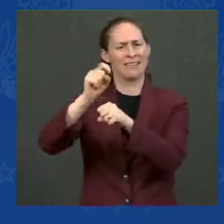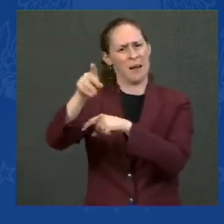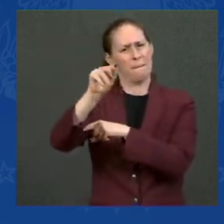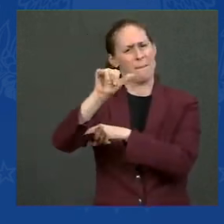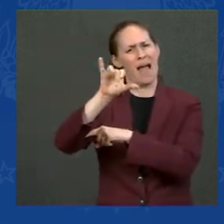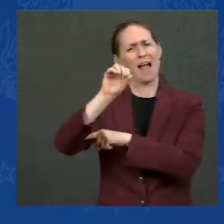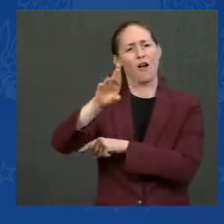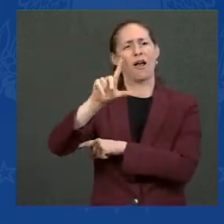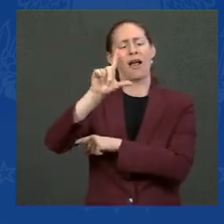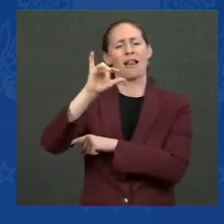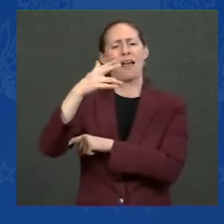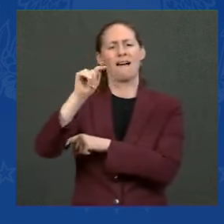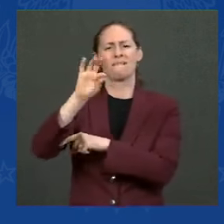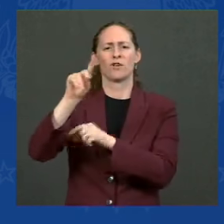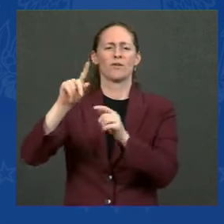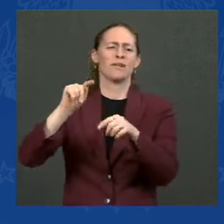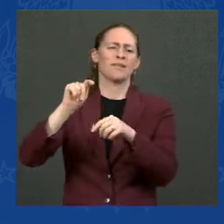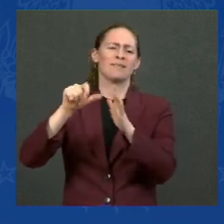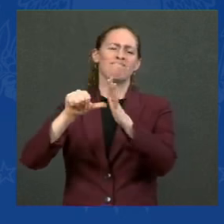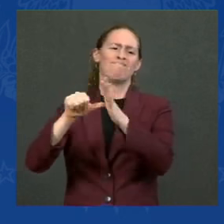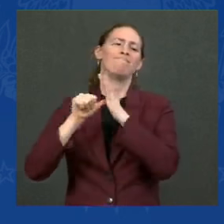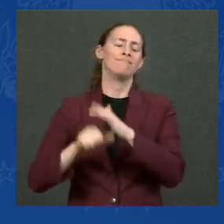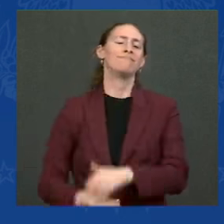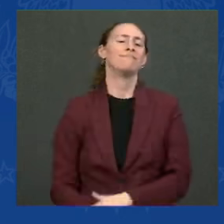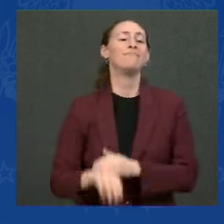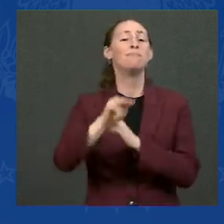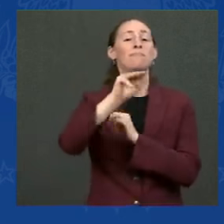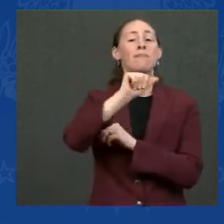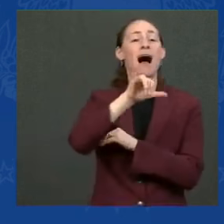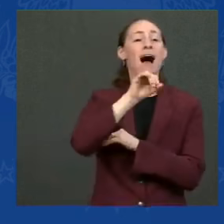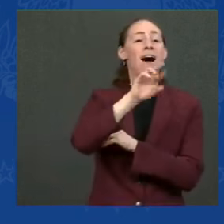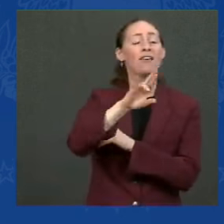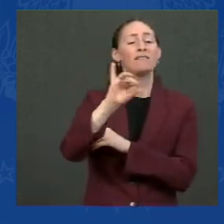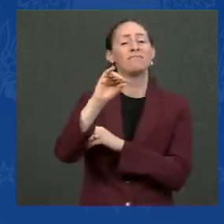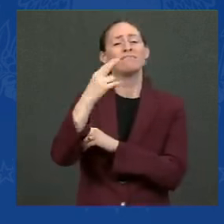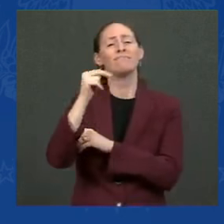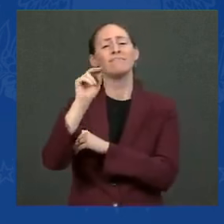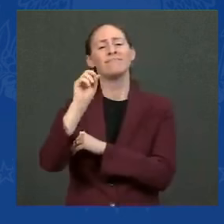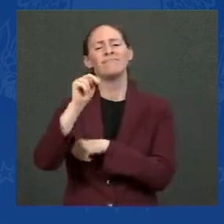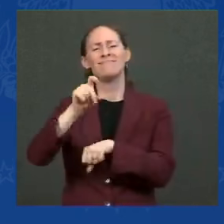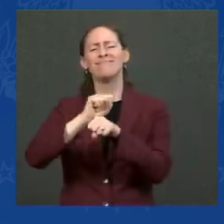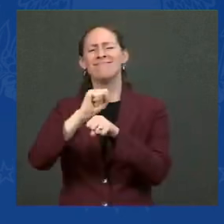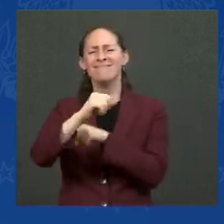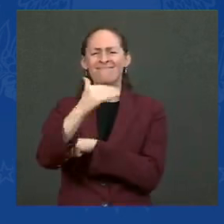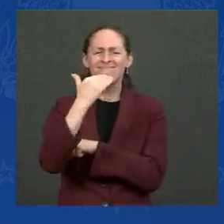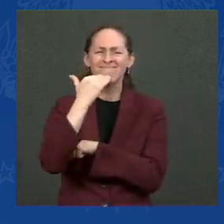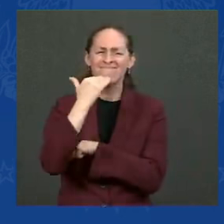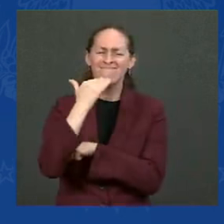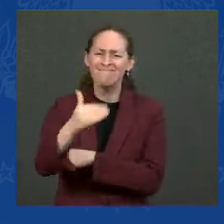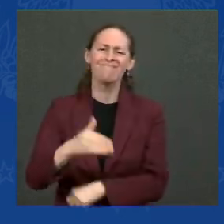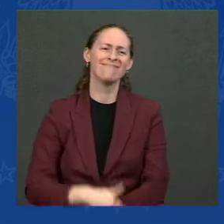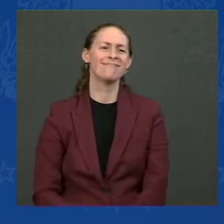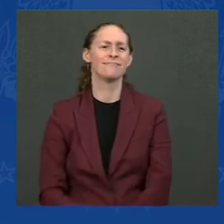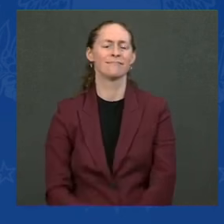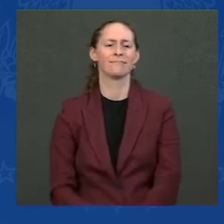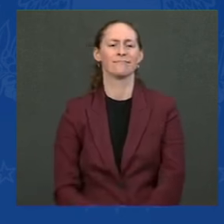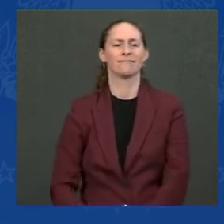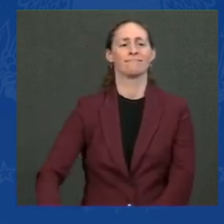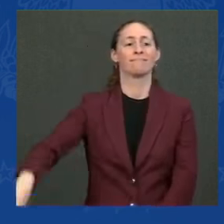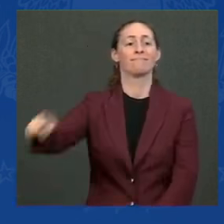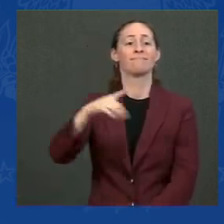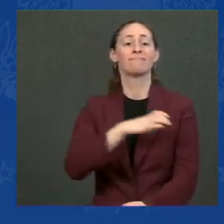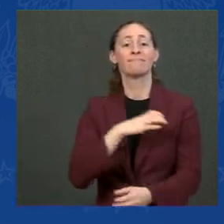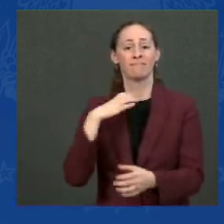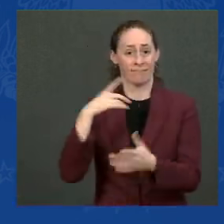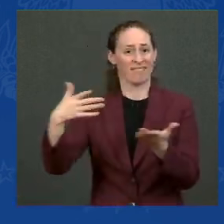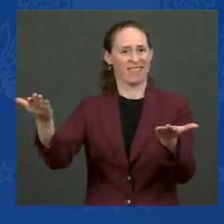Johnson, you've done a hell of a job as well. You know, we have 11 members of Congress here. Raja, thank you for hosting this in your district,